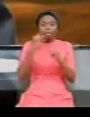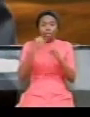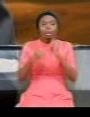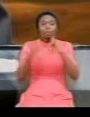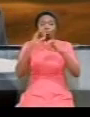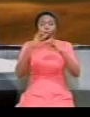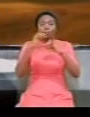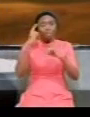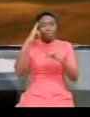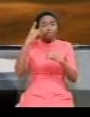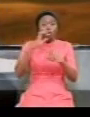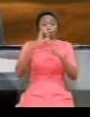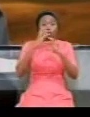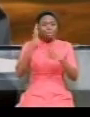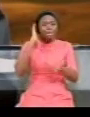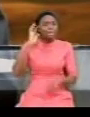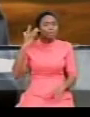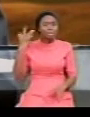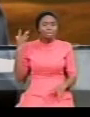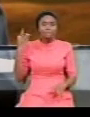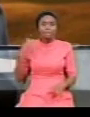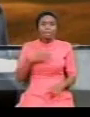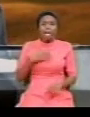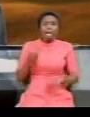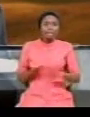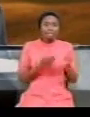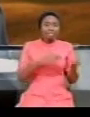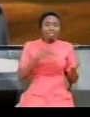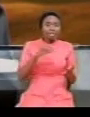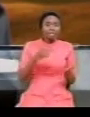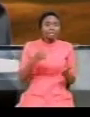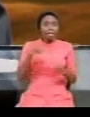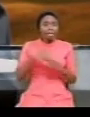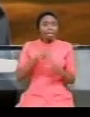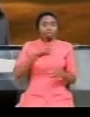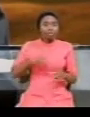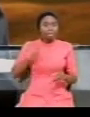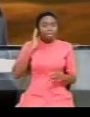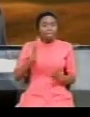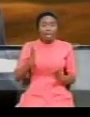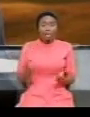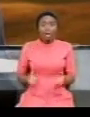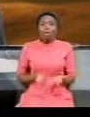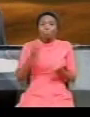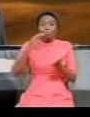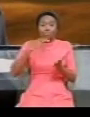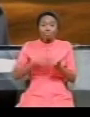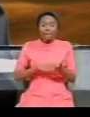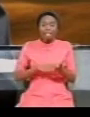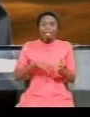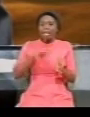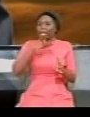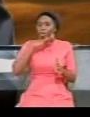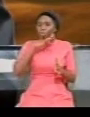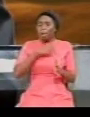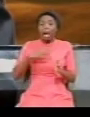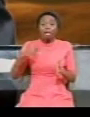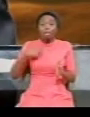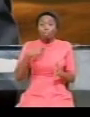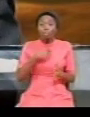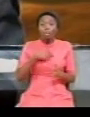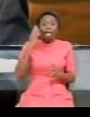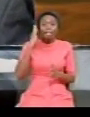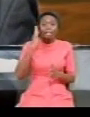at the last trump, for the trump shall sound, and the dead in Christ shall rise incorruptible, and we